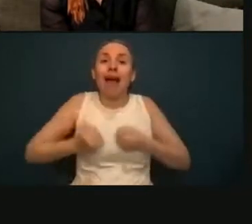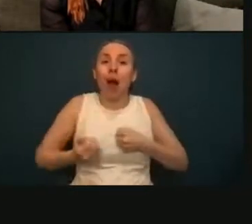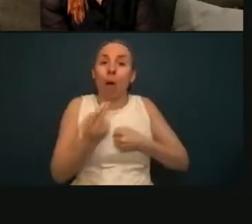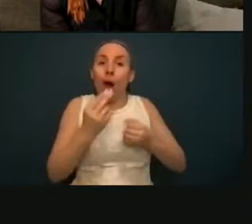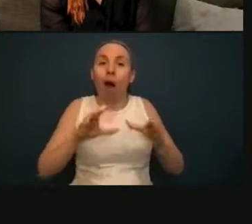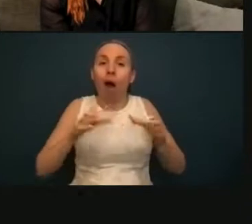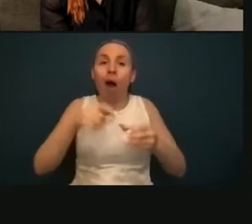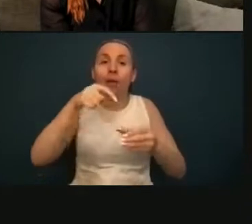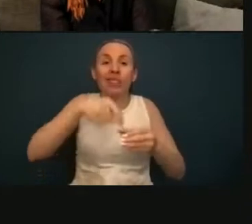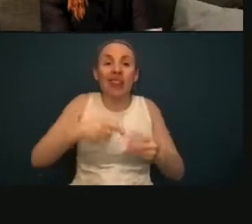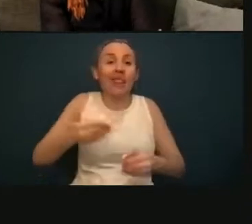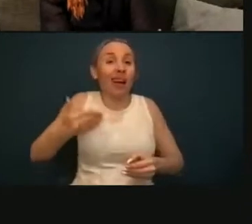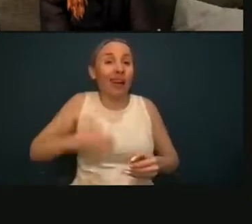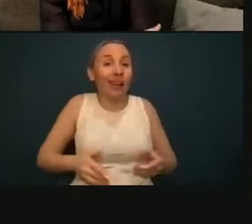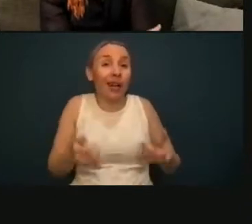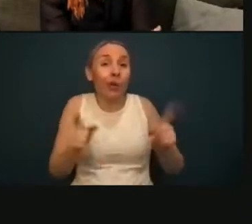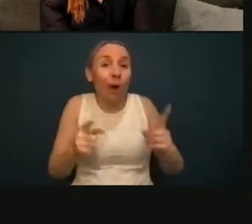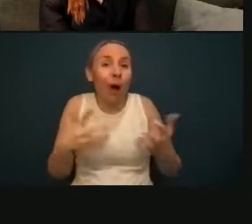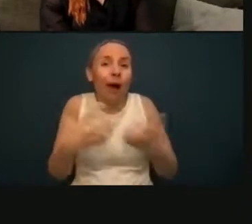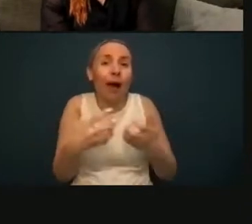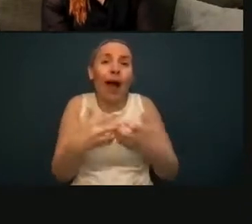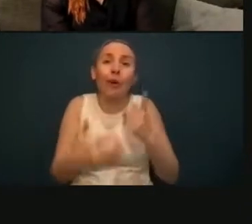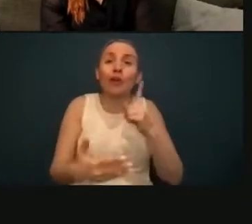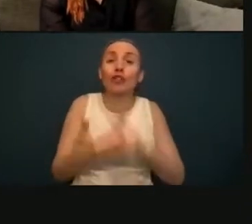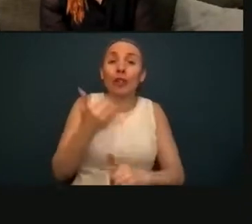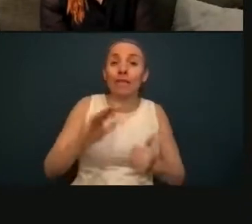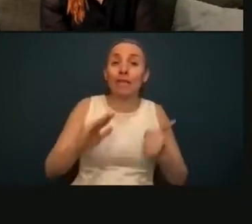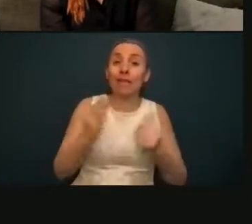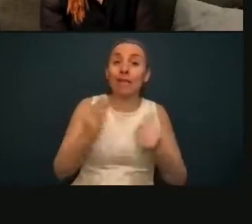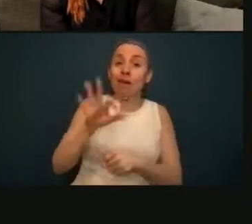question first to Andrew.